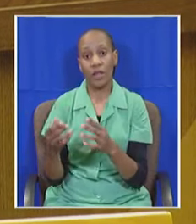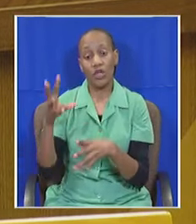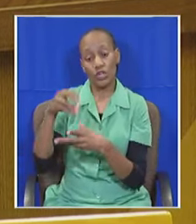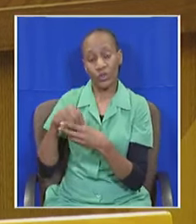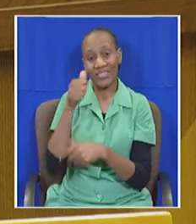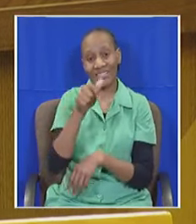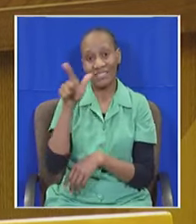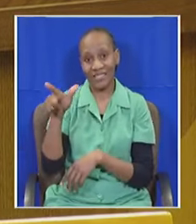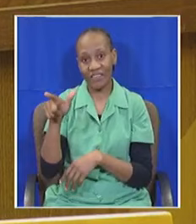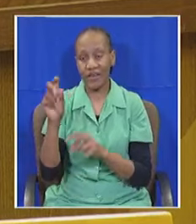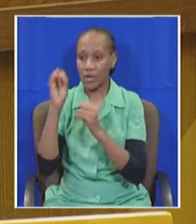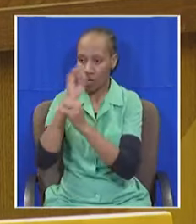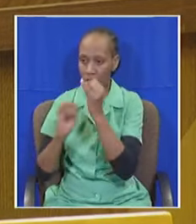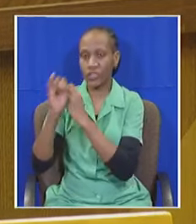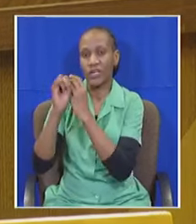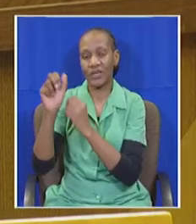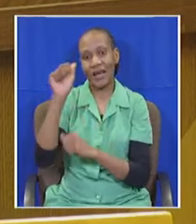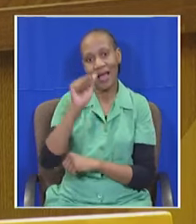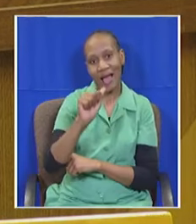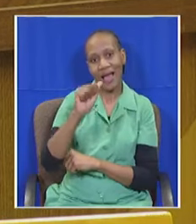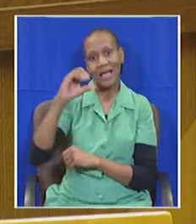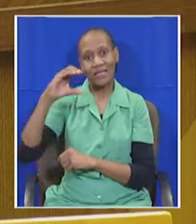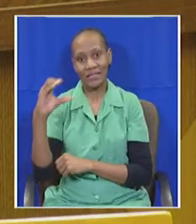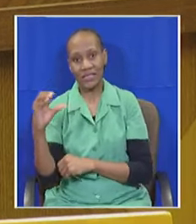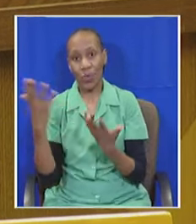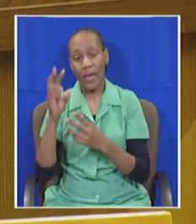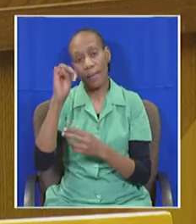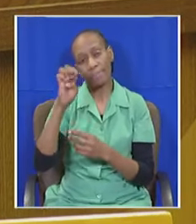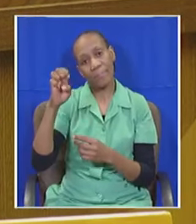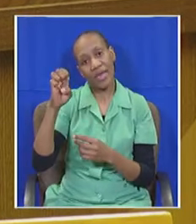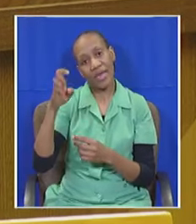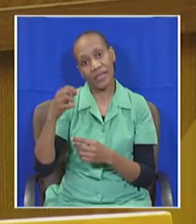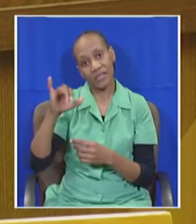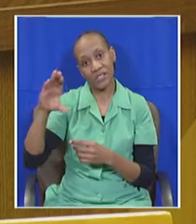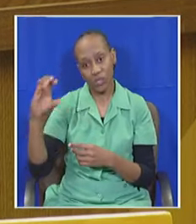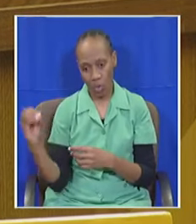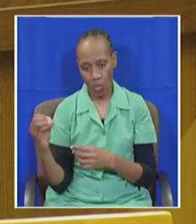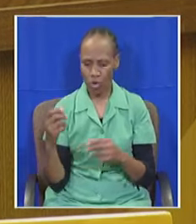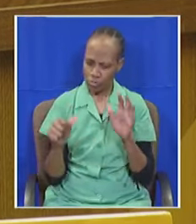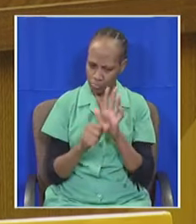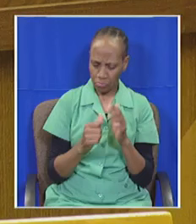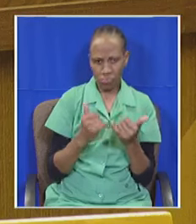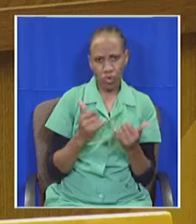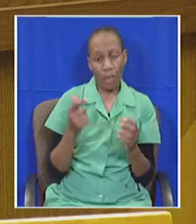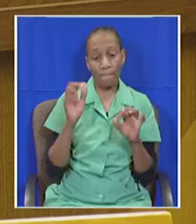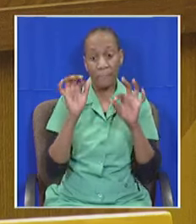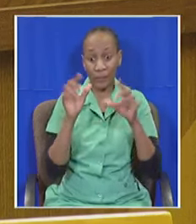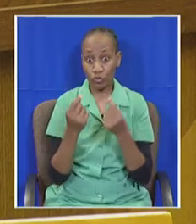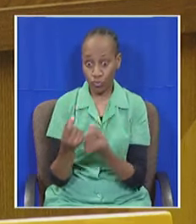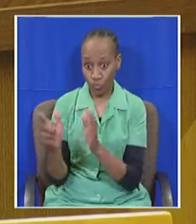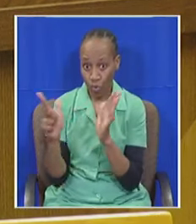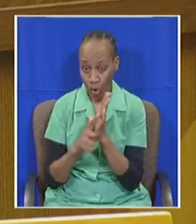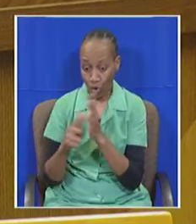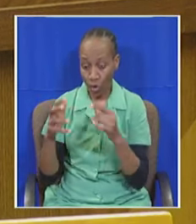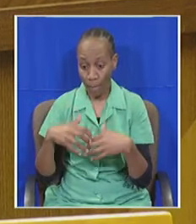67th International Astronautical Congress in Mexico, it is necessary for lawmakers to continue to be part